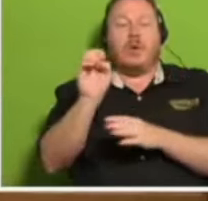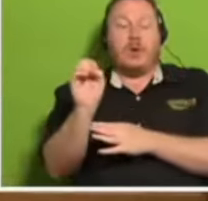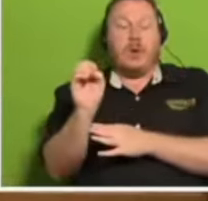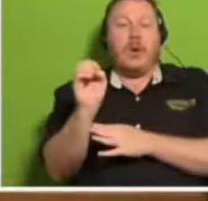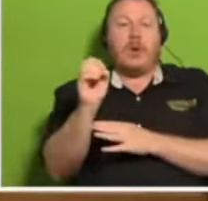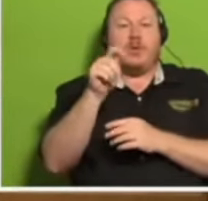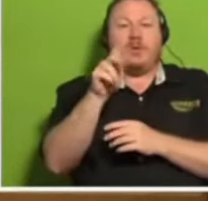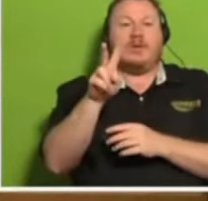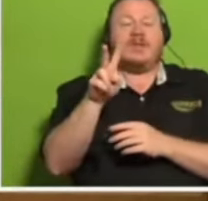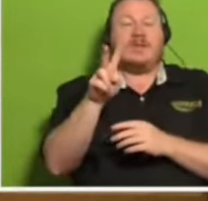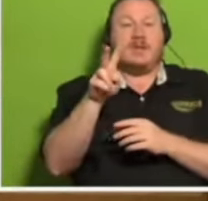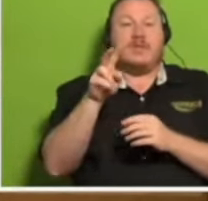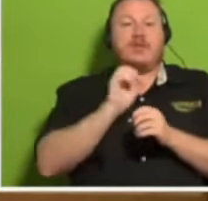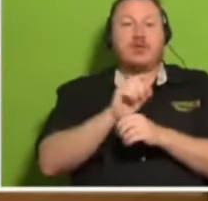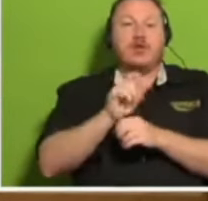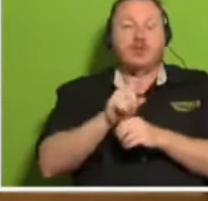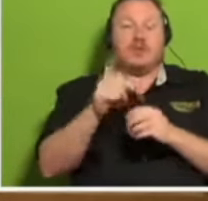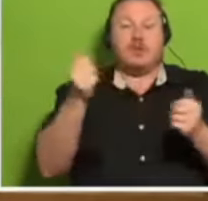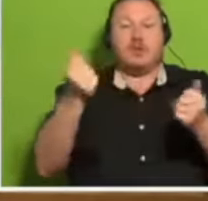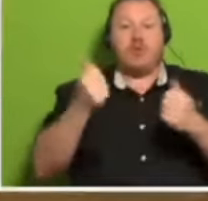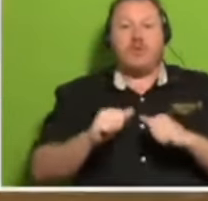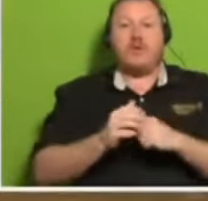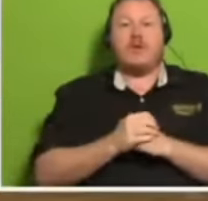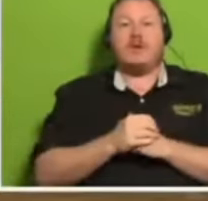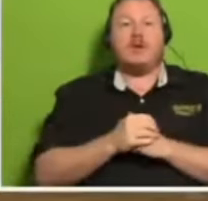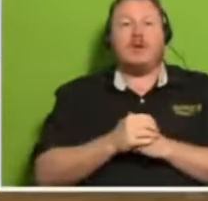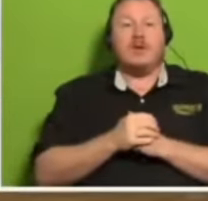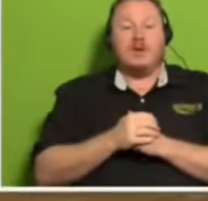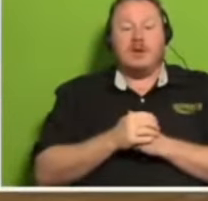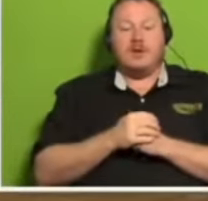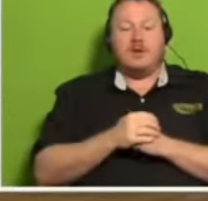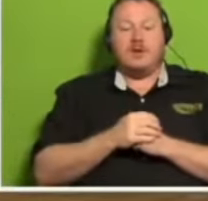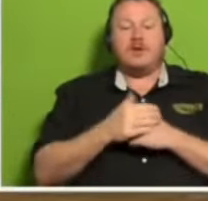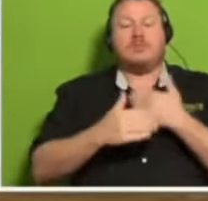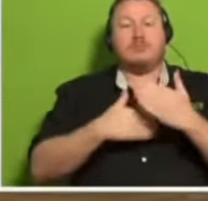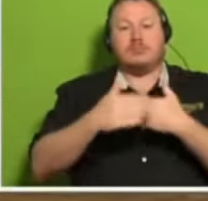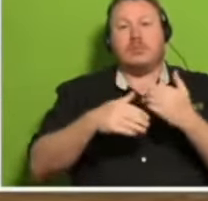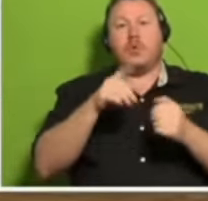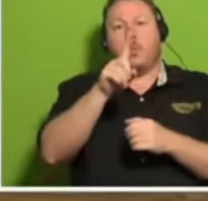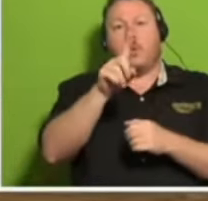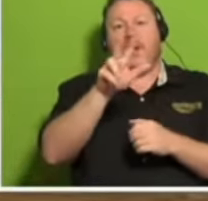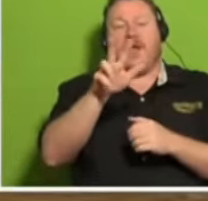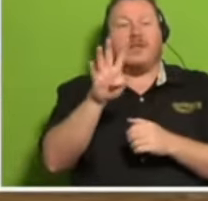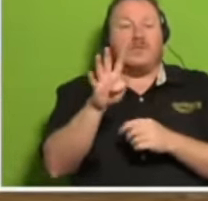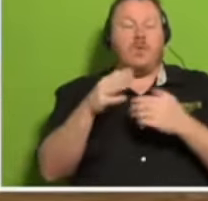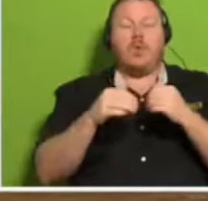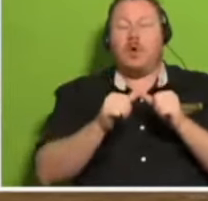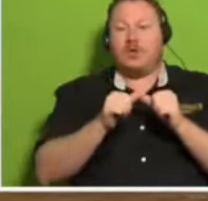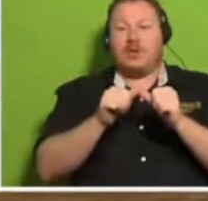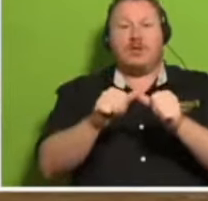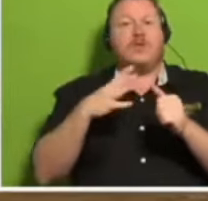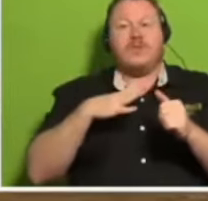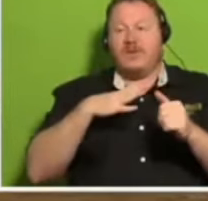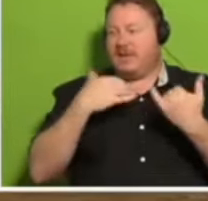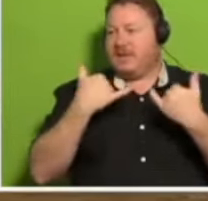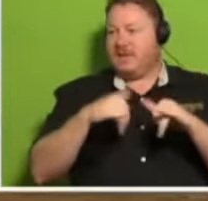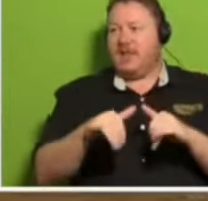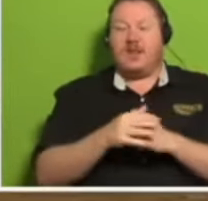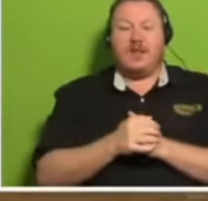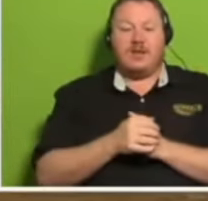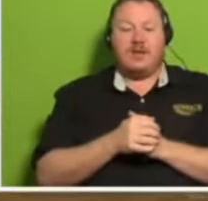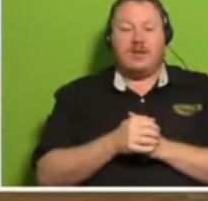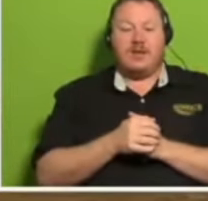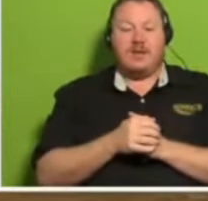transmitters have been switched off, and work to switch off the remaining 184 is underway. I will